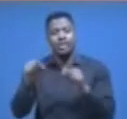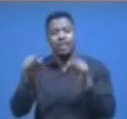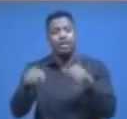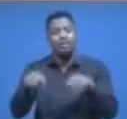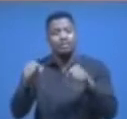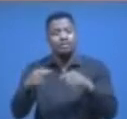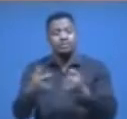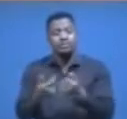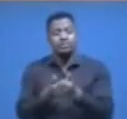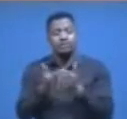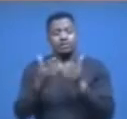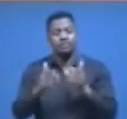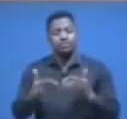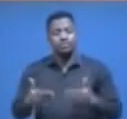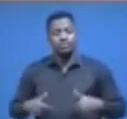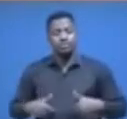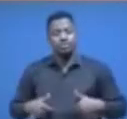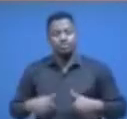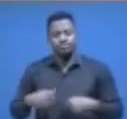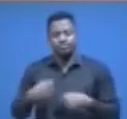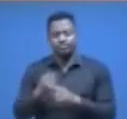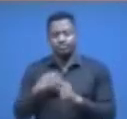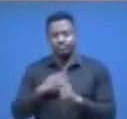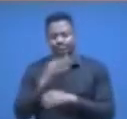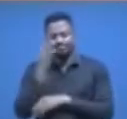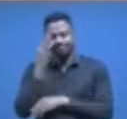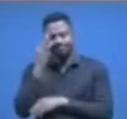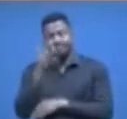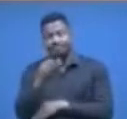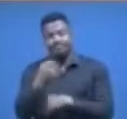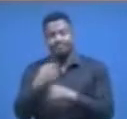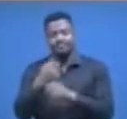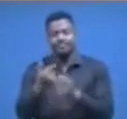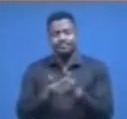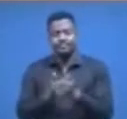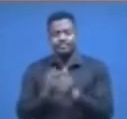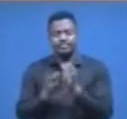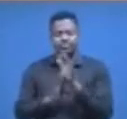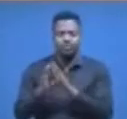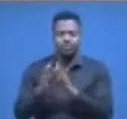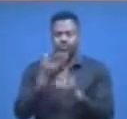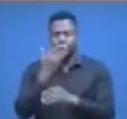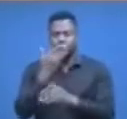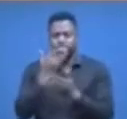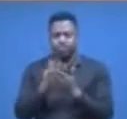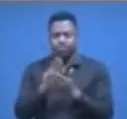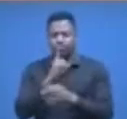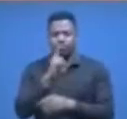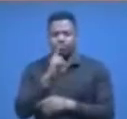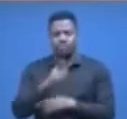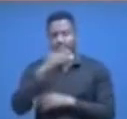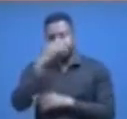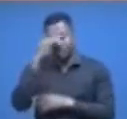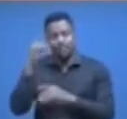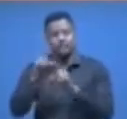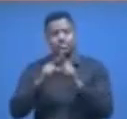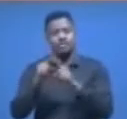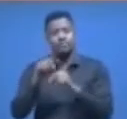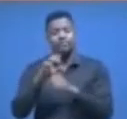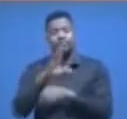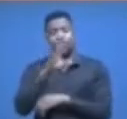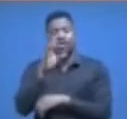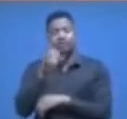of Ghanaian youth to shape our future and make Ghana truly the Black Star of Africa. I'm happy to